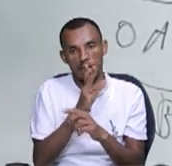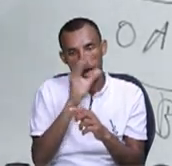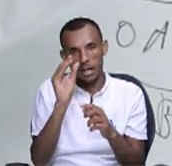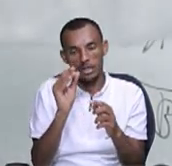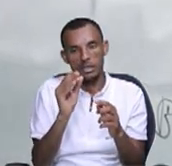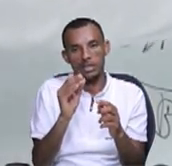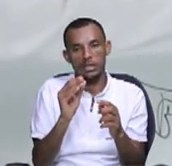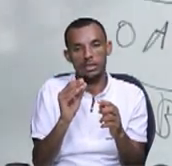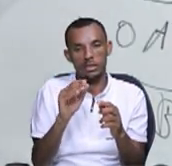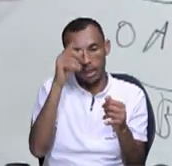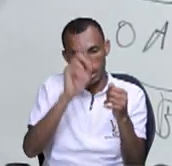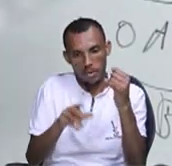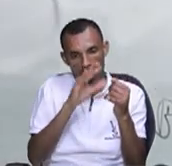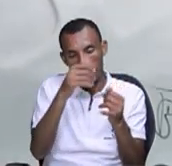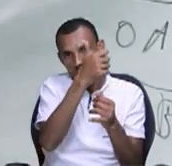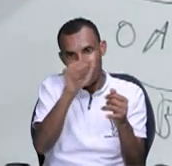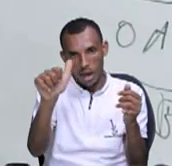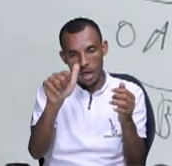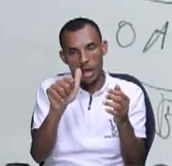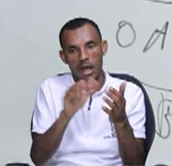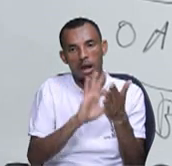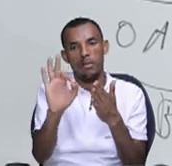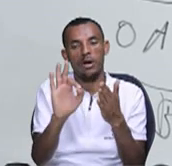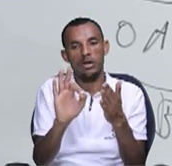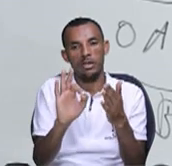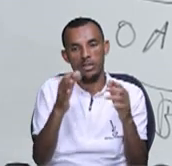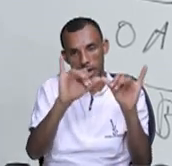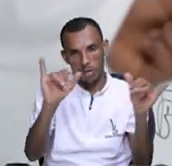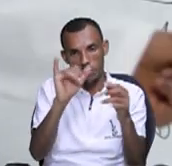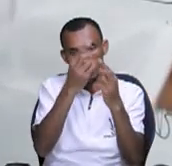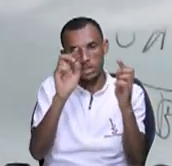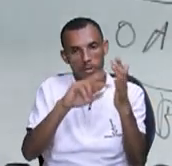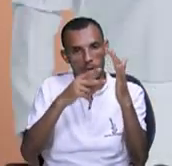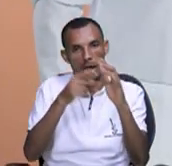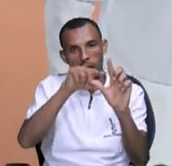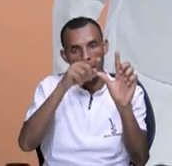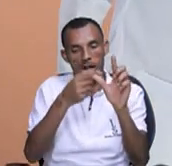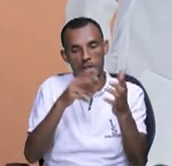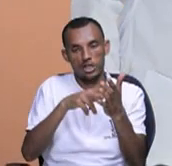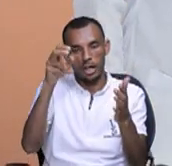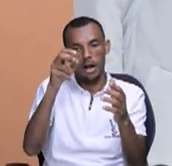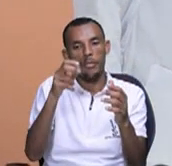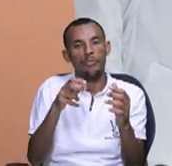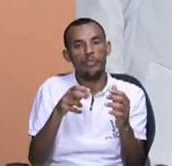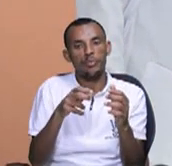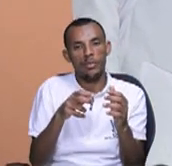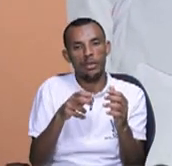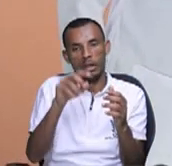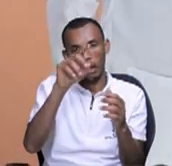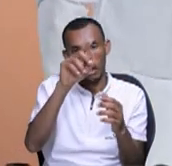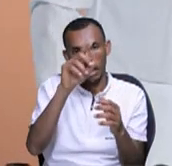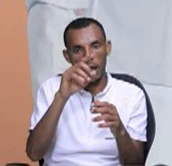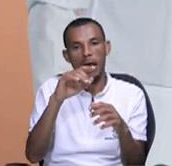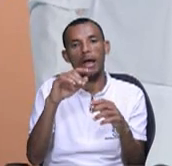position is anywhere in 4 quadrants. Therefore, standard position angle mean an angle initial position at